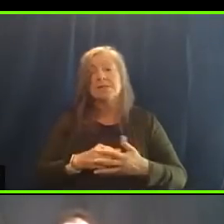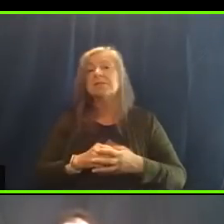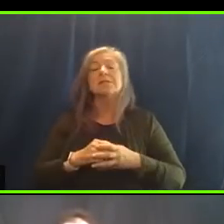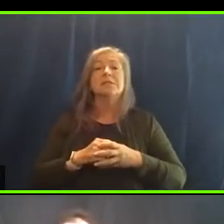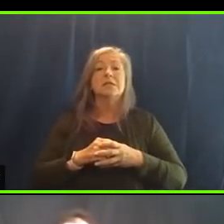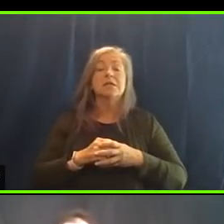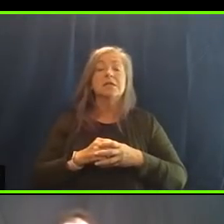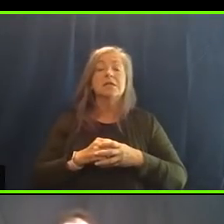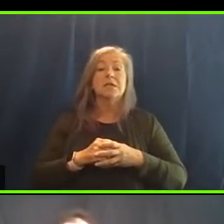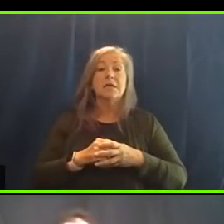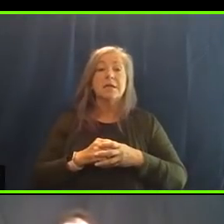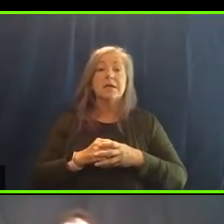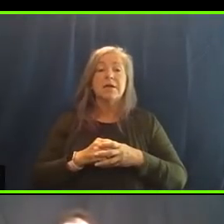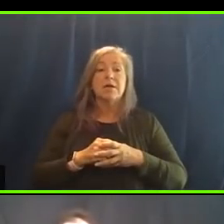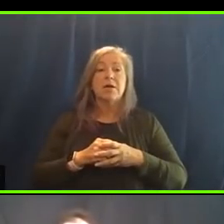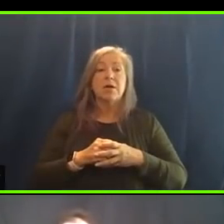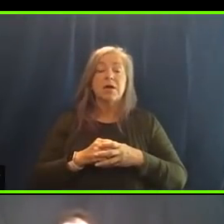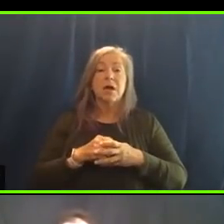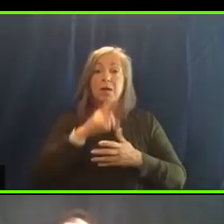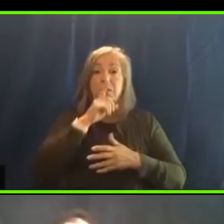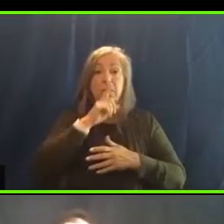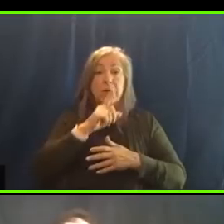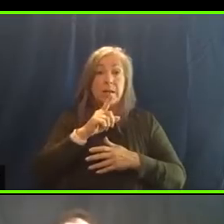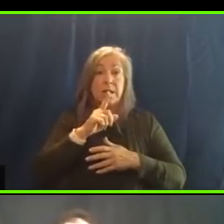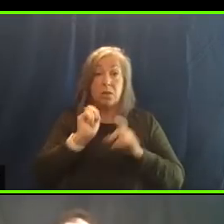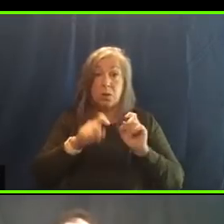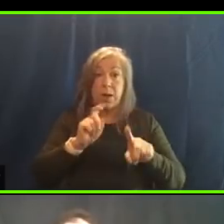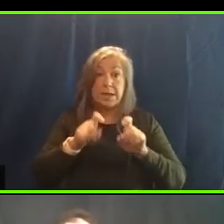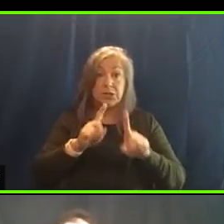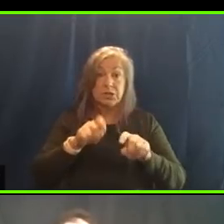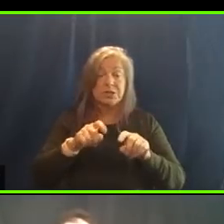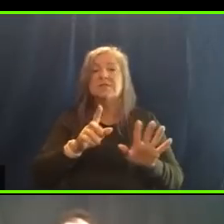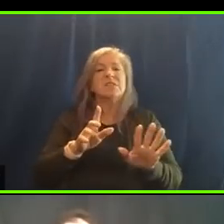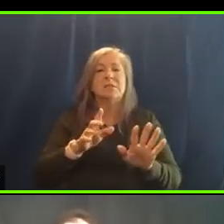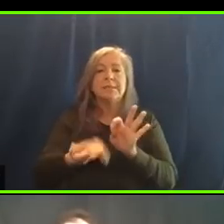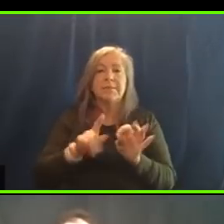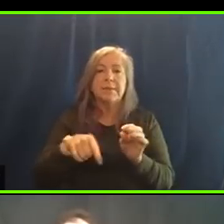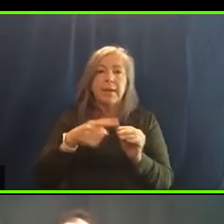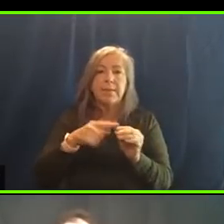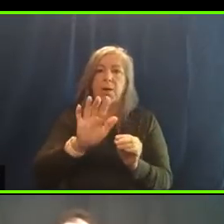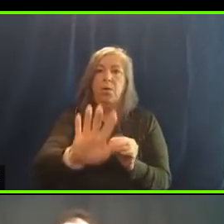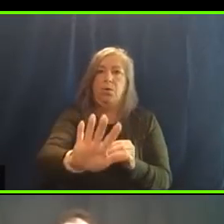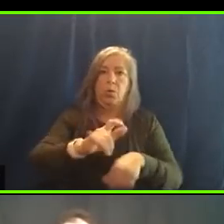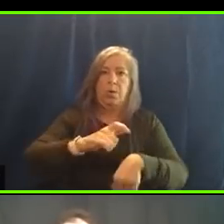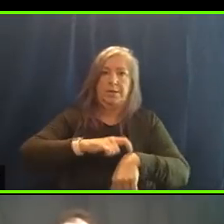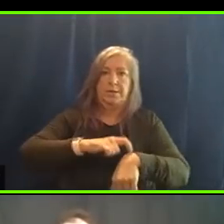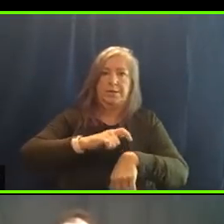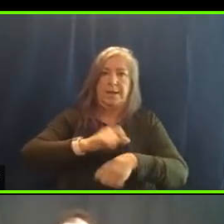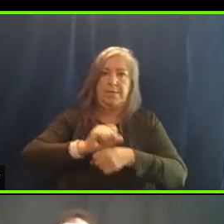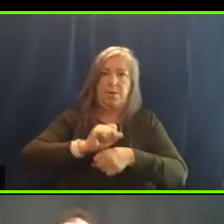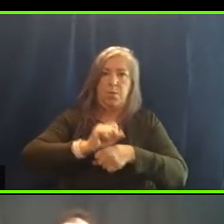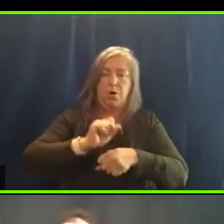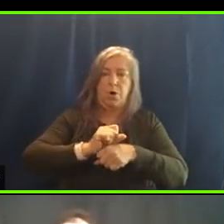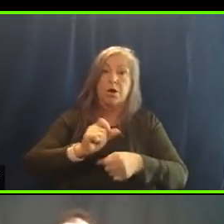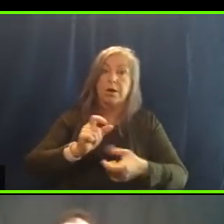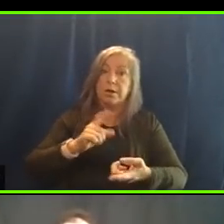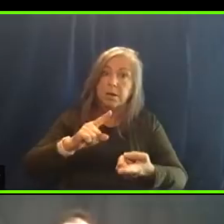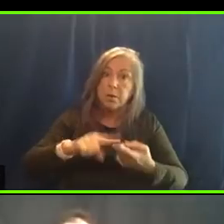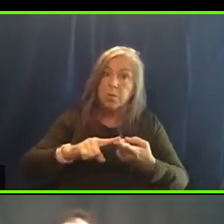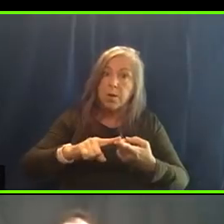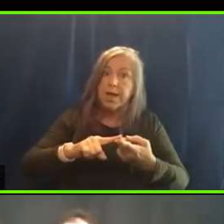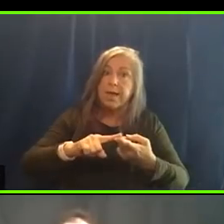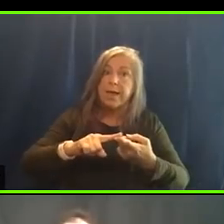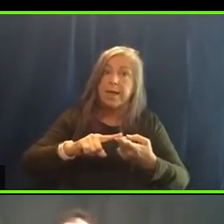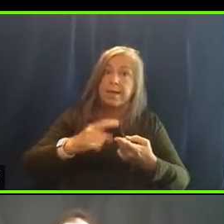around your time at work. So we just want to know when you were at work last, when you tested positive for